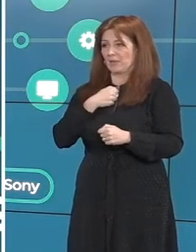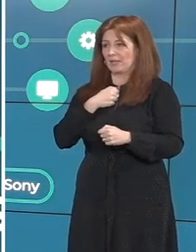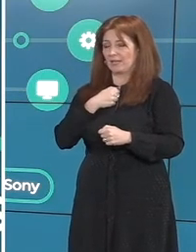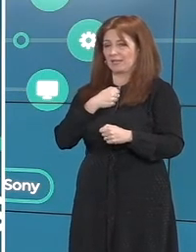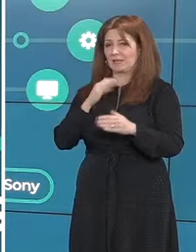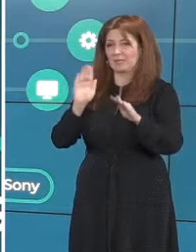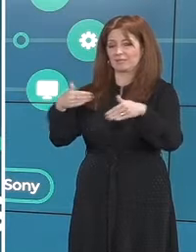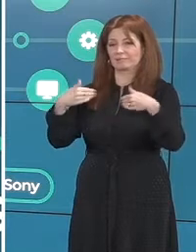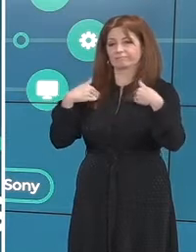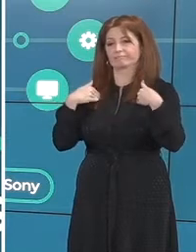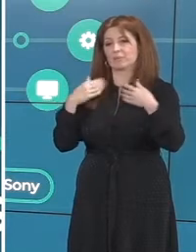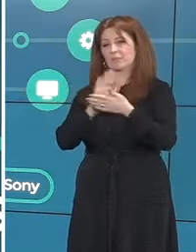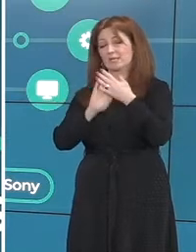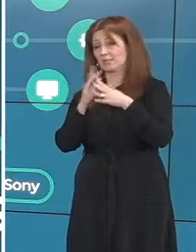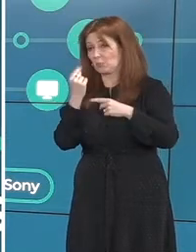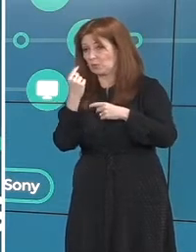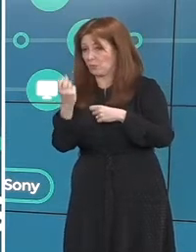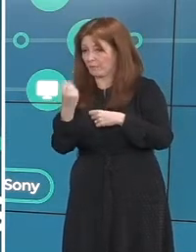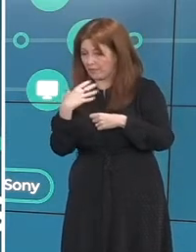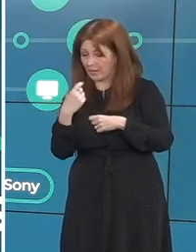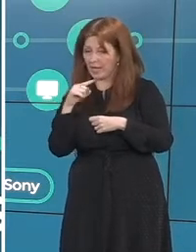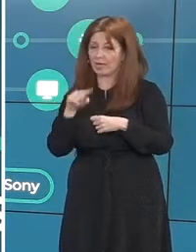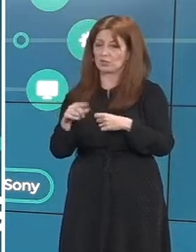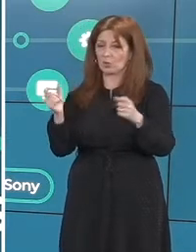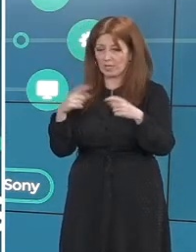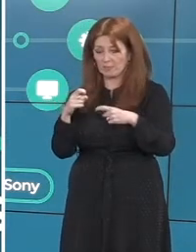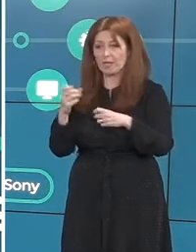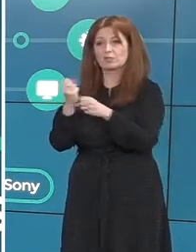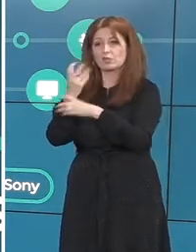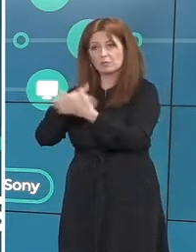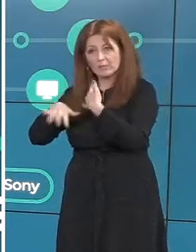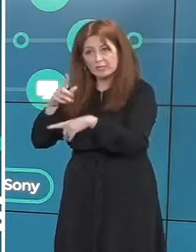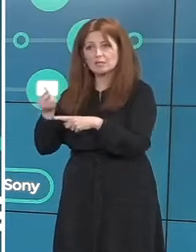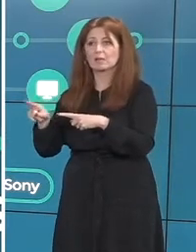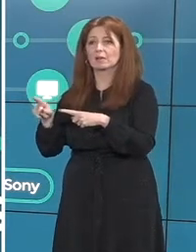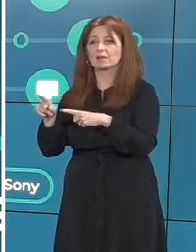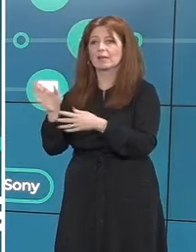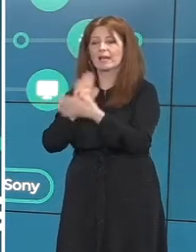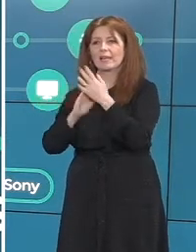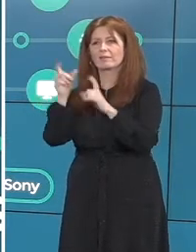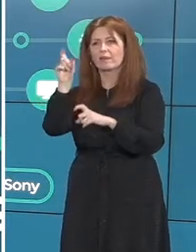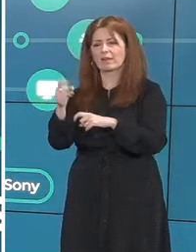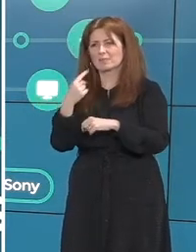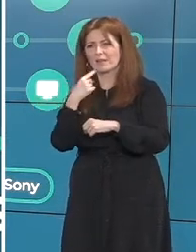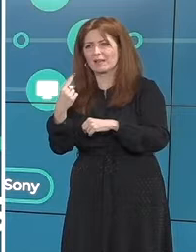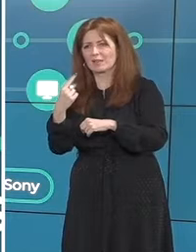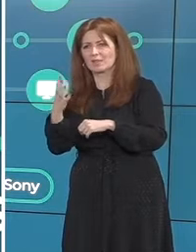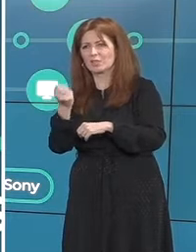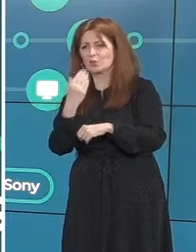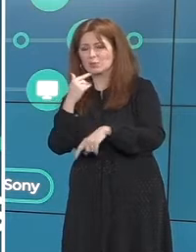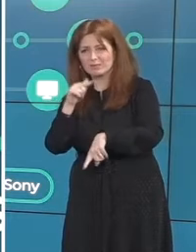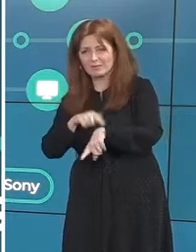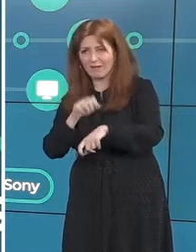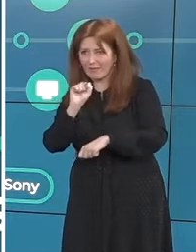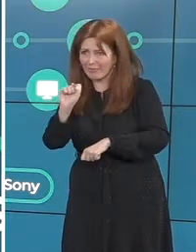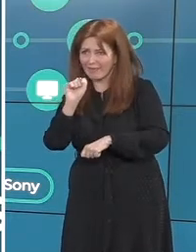that feedback, so whether it's via sort of email, social media and so forth, and if they bother to take the time to say they've got a problem, then making sure that we